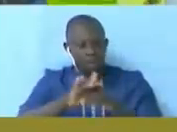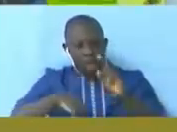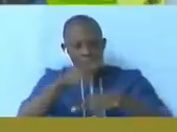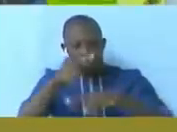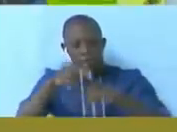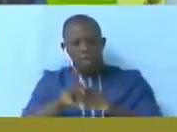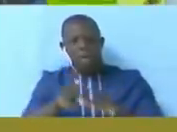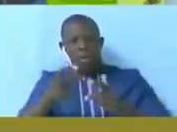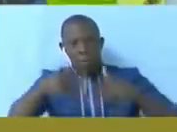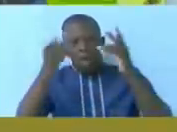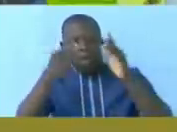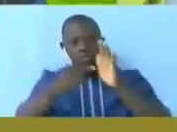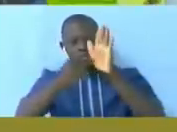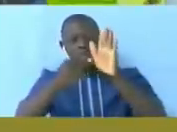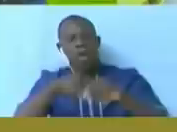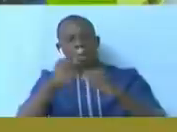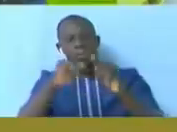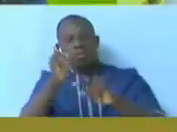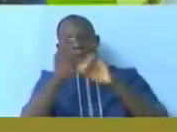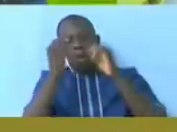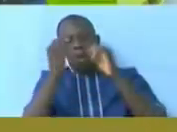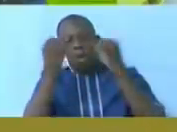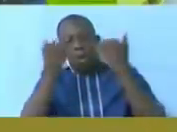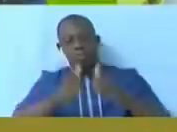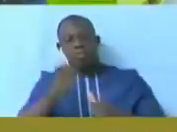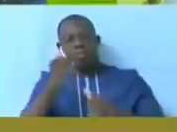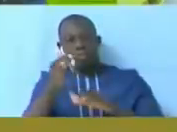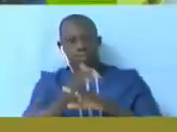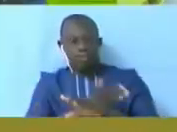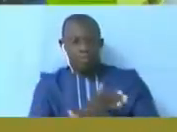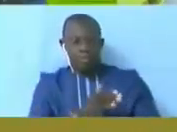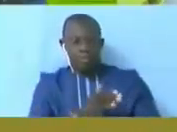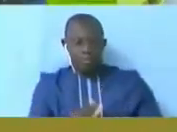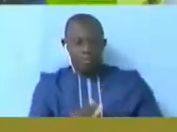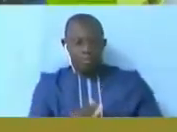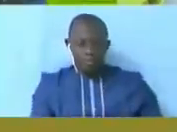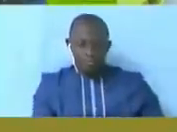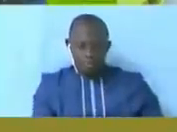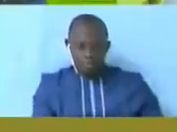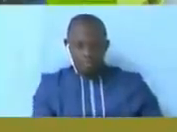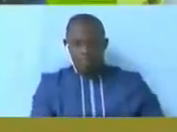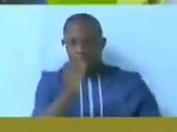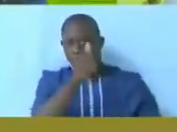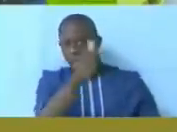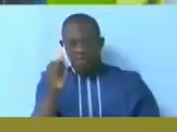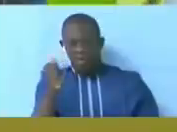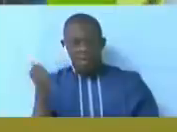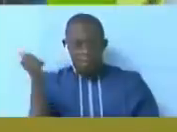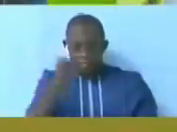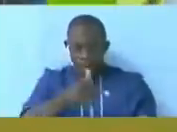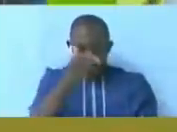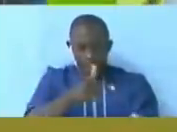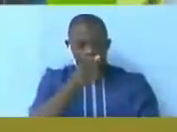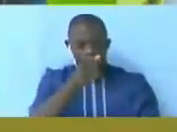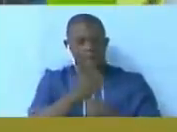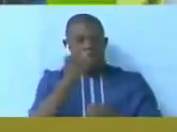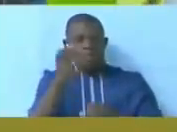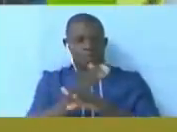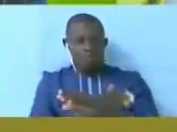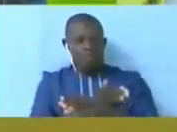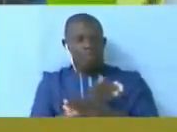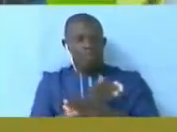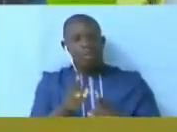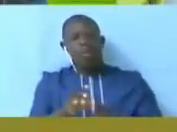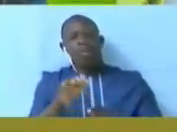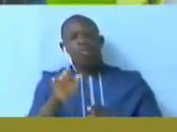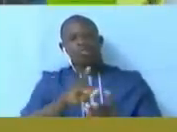man itandir ke ko be mumela minkata. Because every payment katu joruo jorke that was made ika minke was documented.